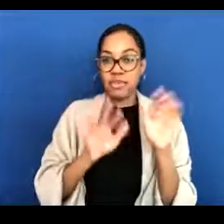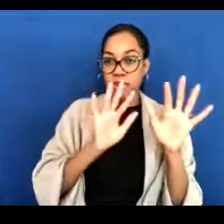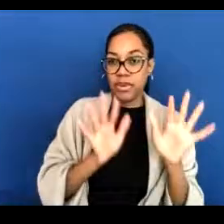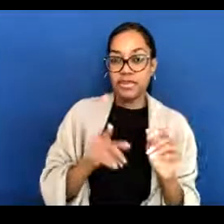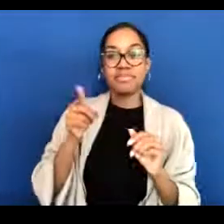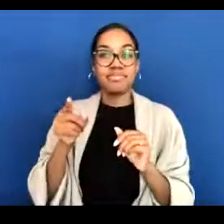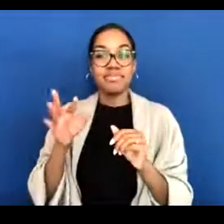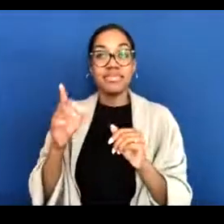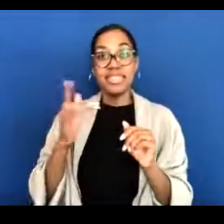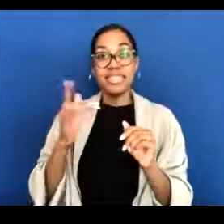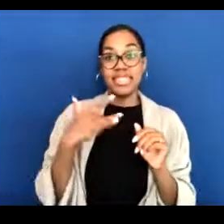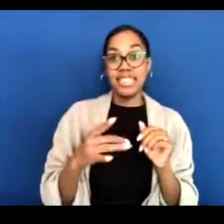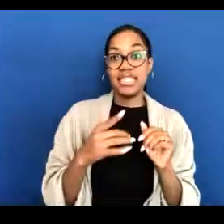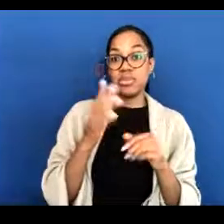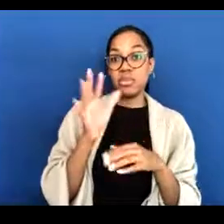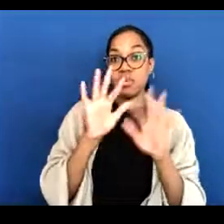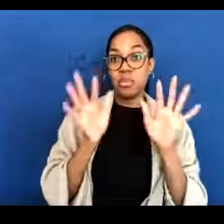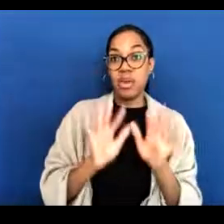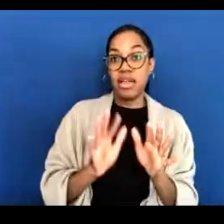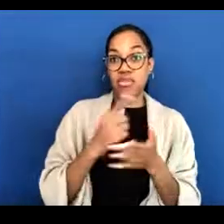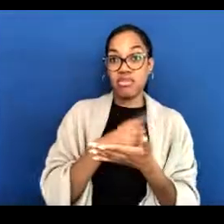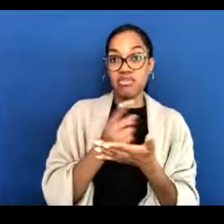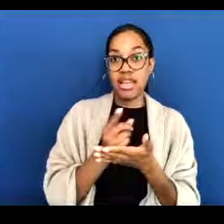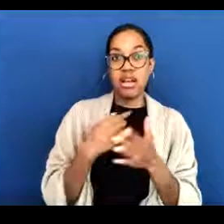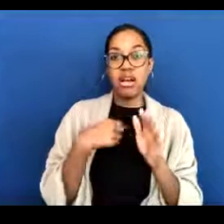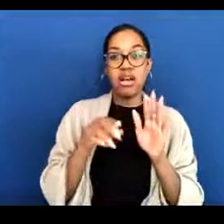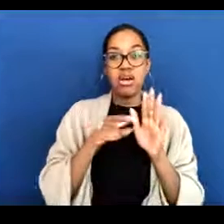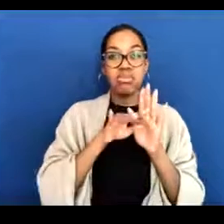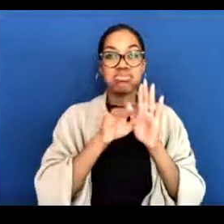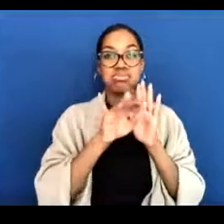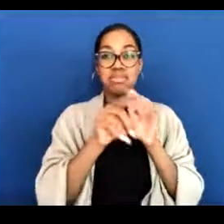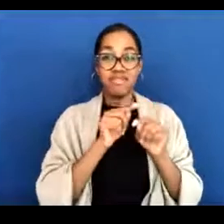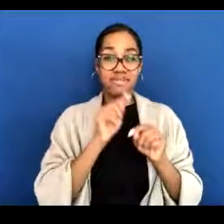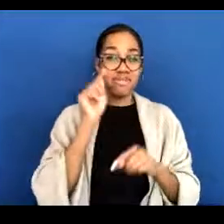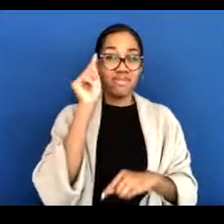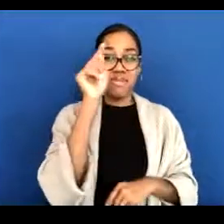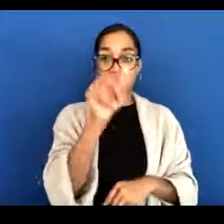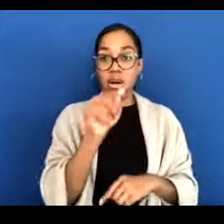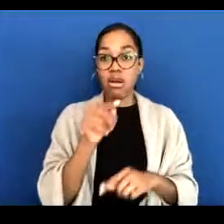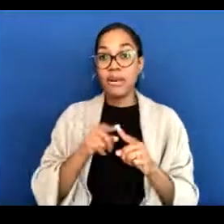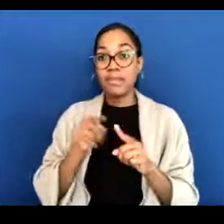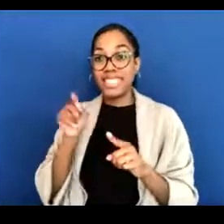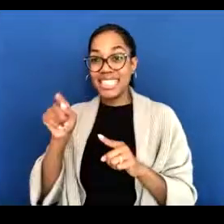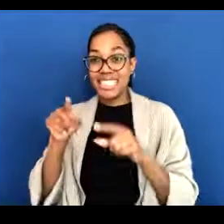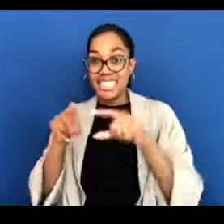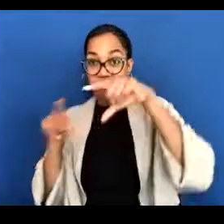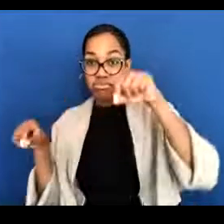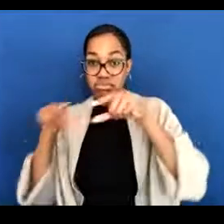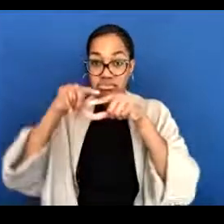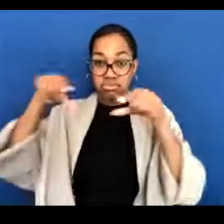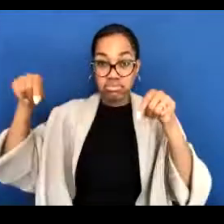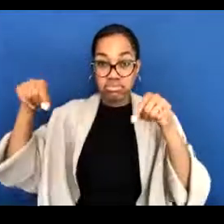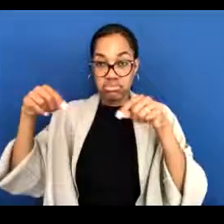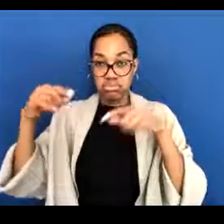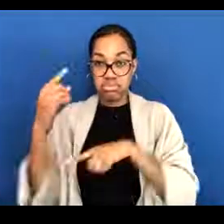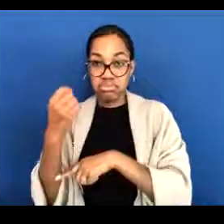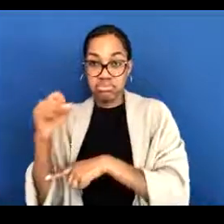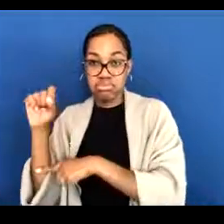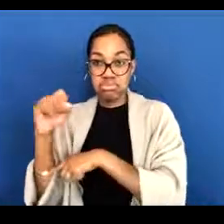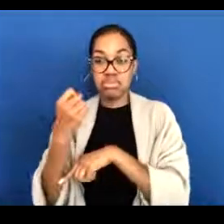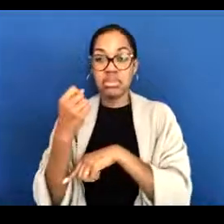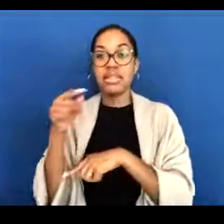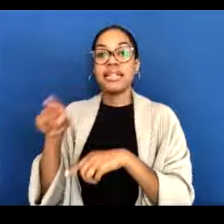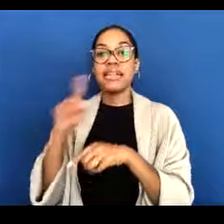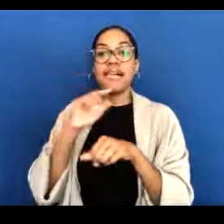as our National Weather Service radars. Now, using data from this, they're able to actually see individual birds during their migration. And this is what